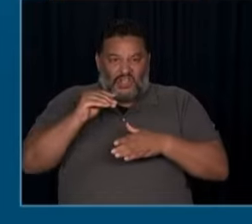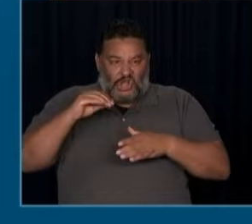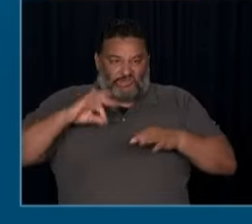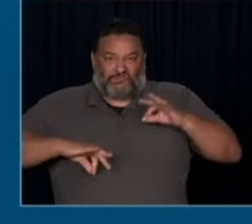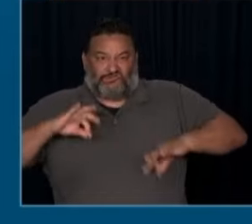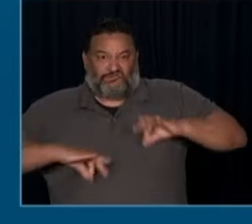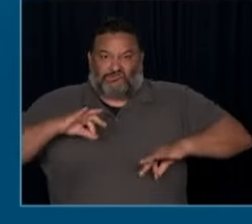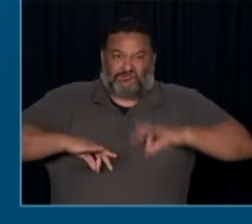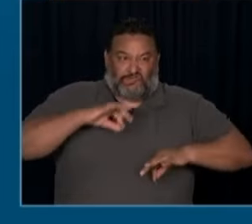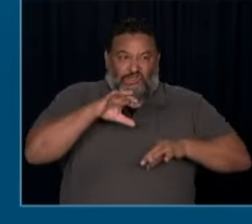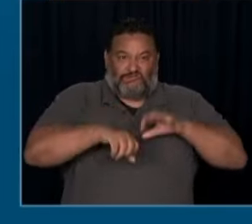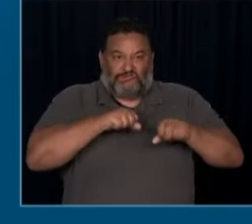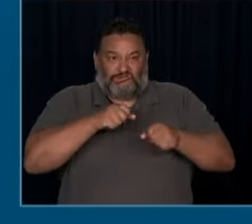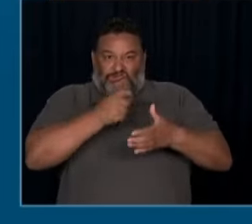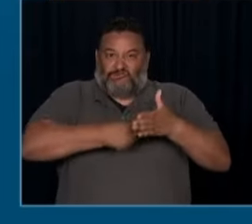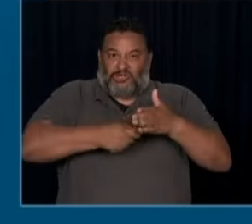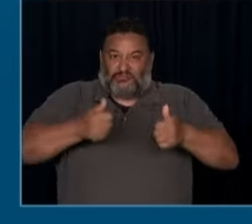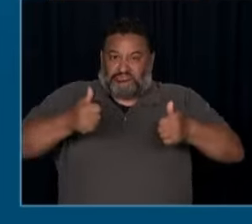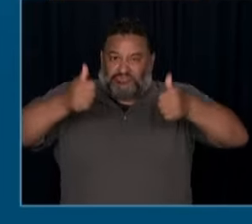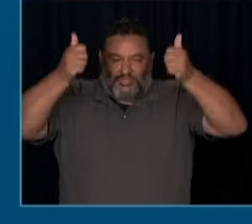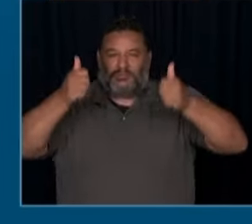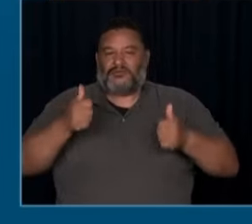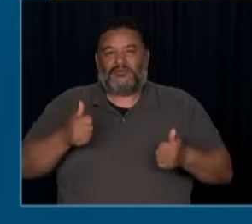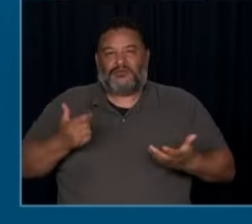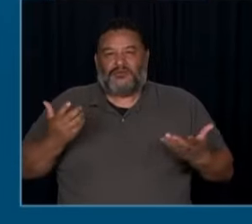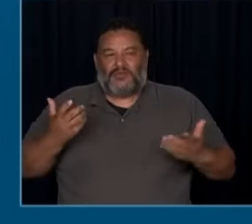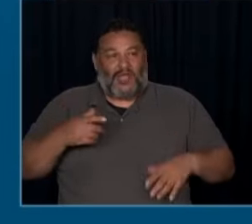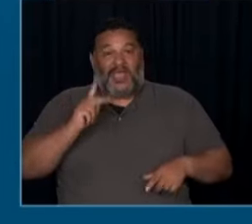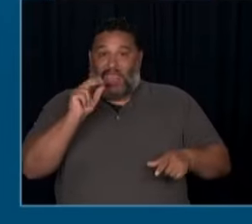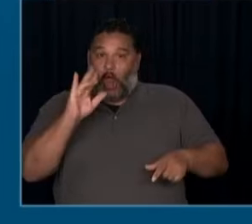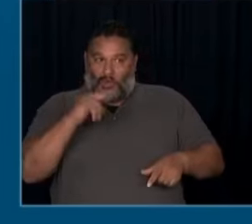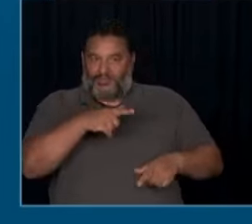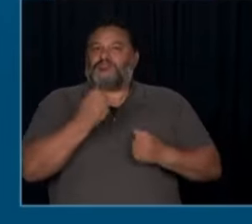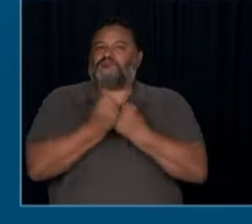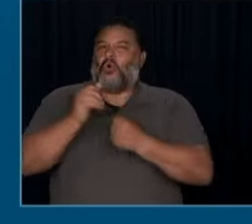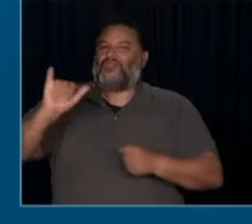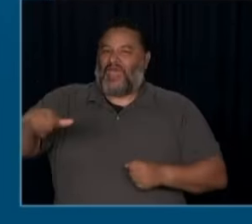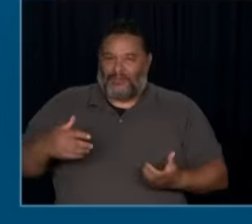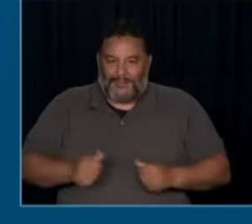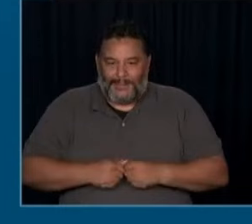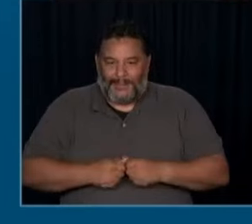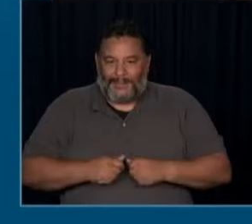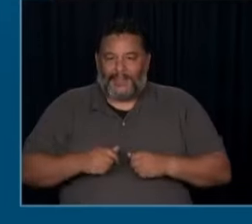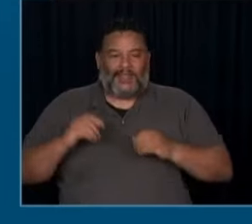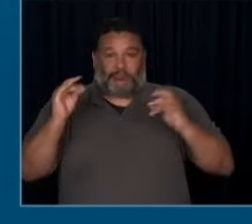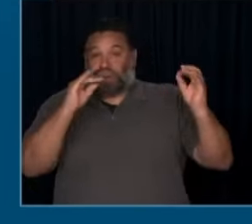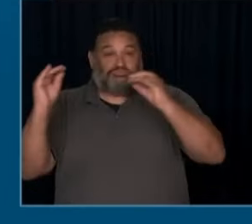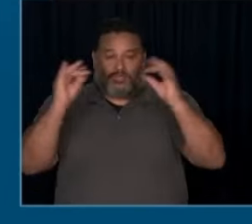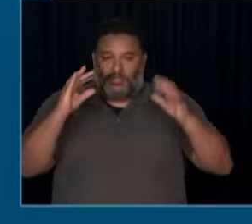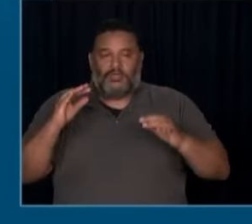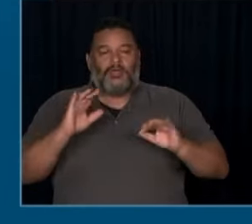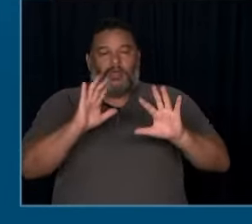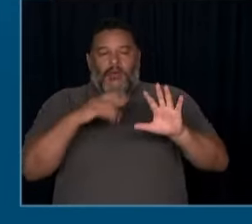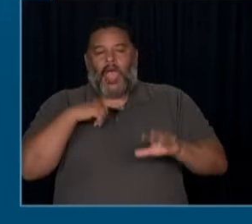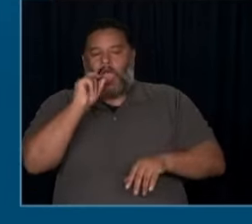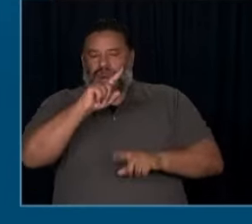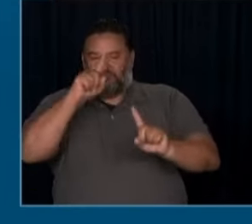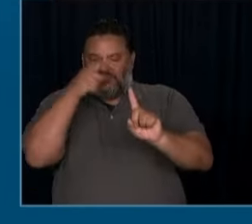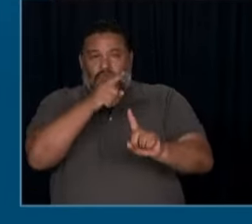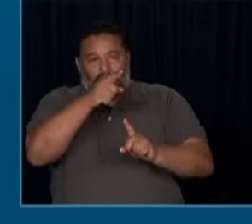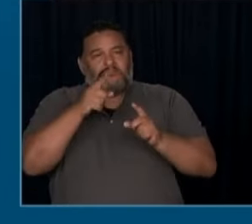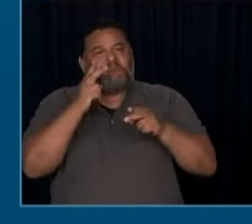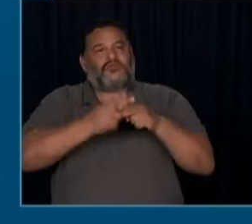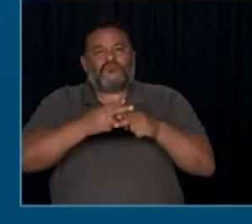time is unfair, and Kari Lake will do that. Thank you. Mrs. Lake, I'm going to ask you, because you mentioned it specifically, you mentioned Social